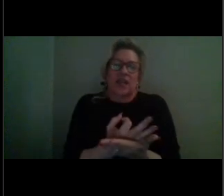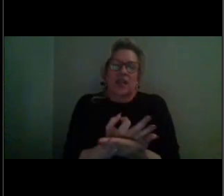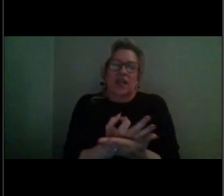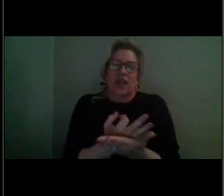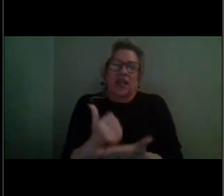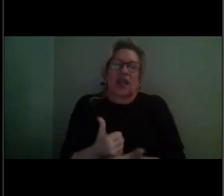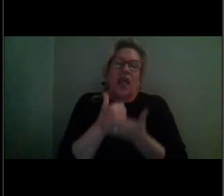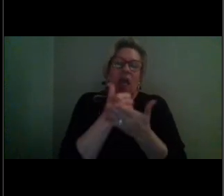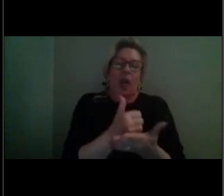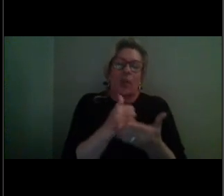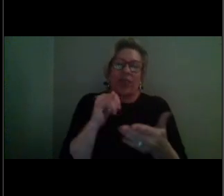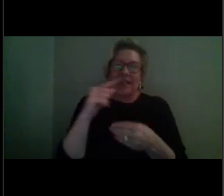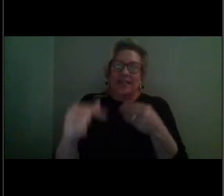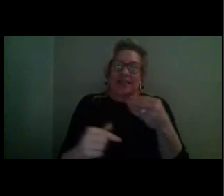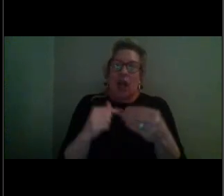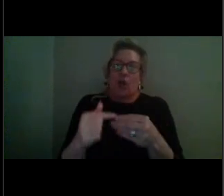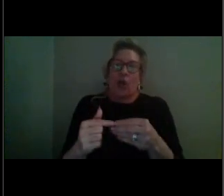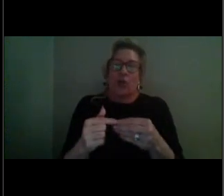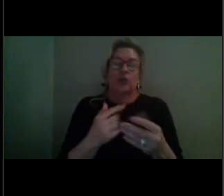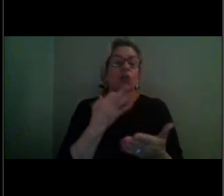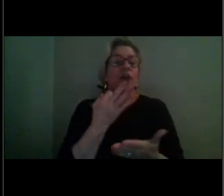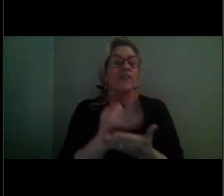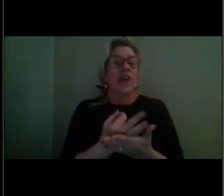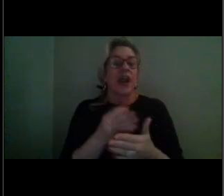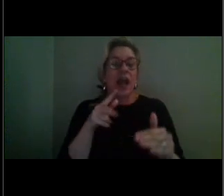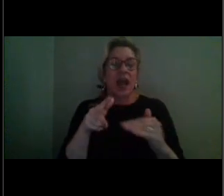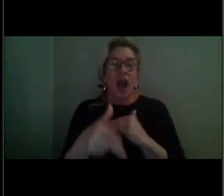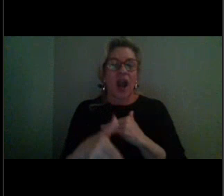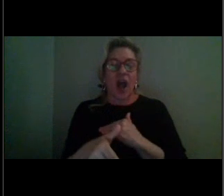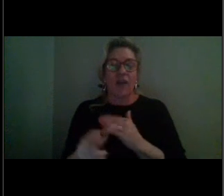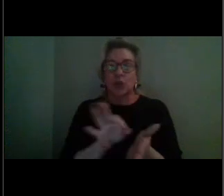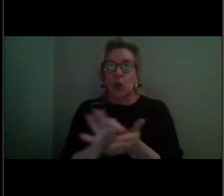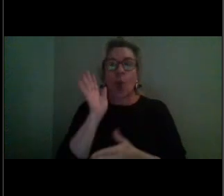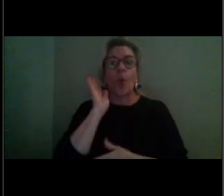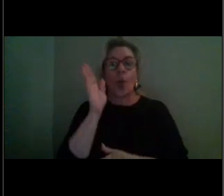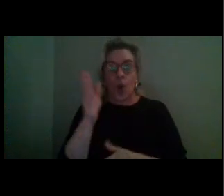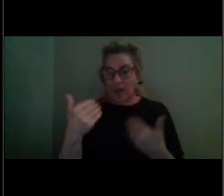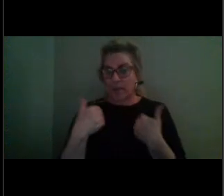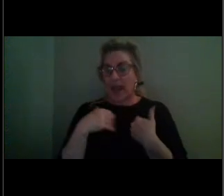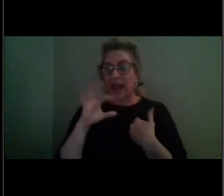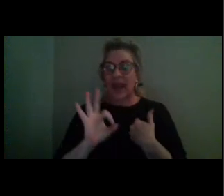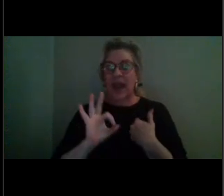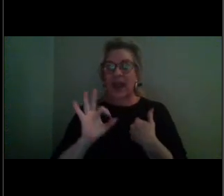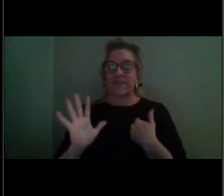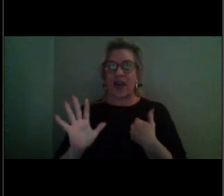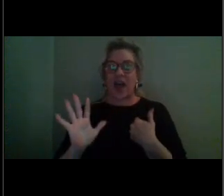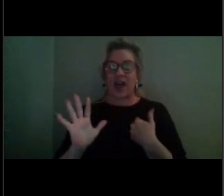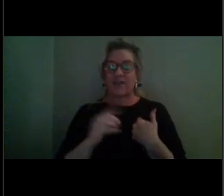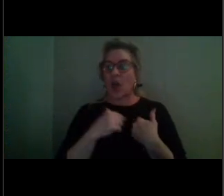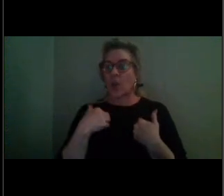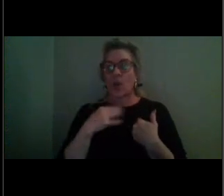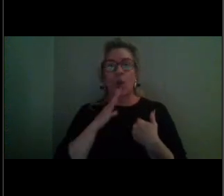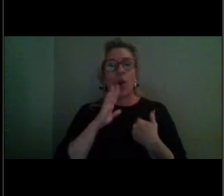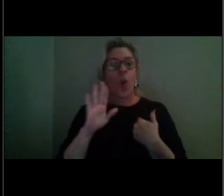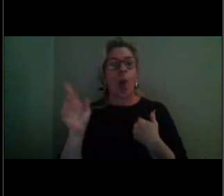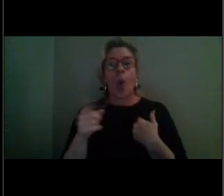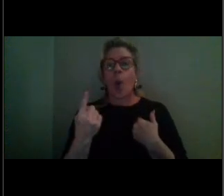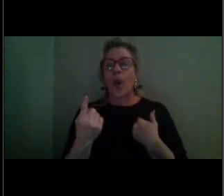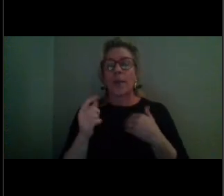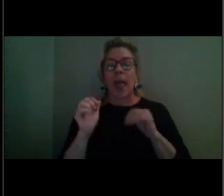the statewide, the funding cutoff score would have been a 95, and we would have only been able to recommend